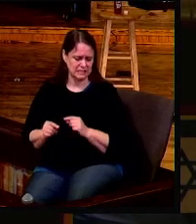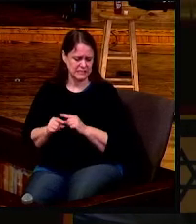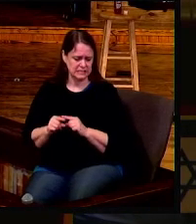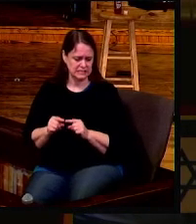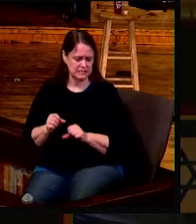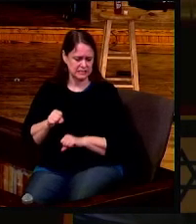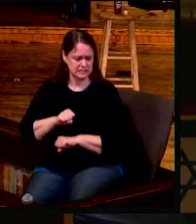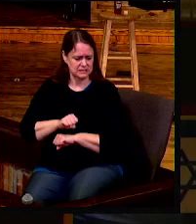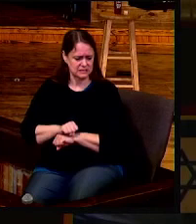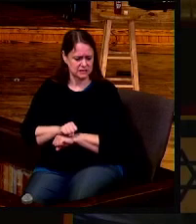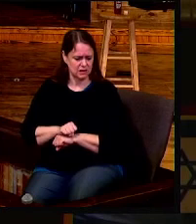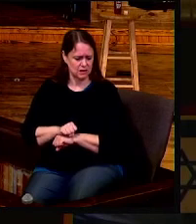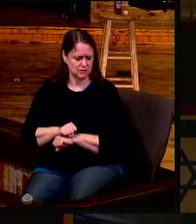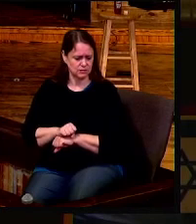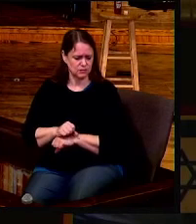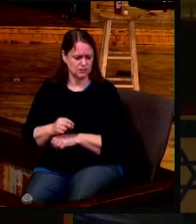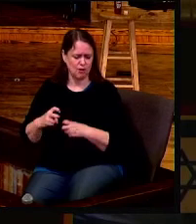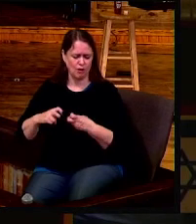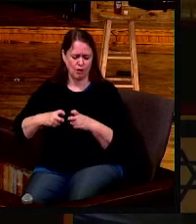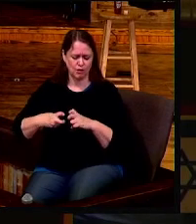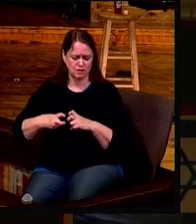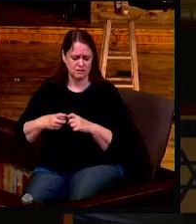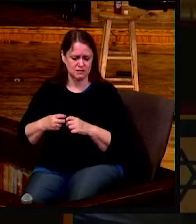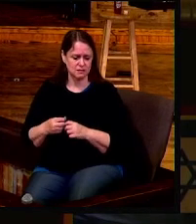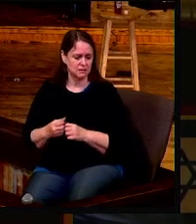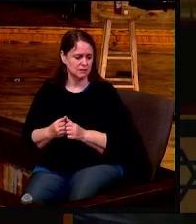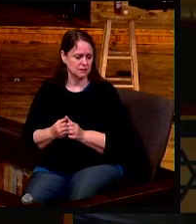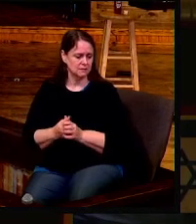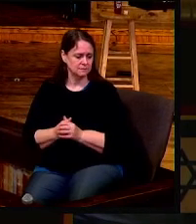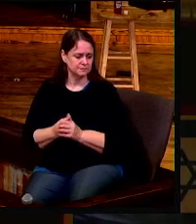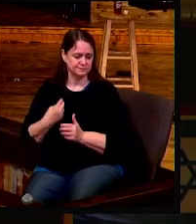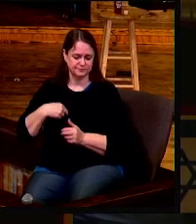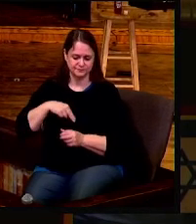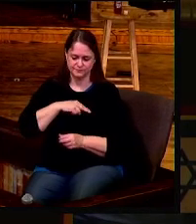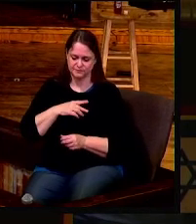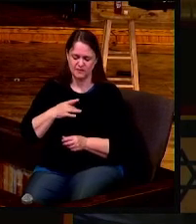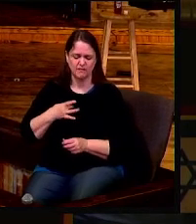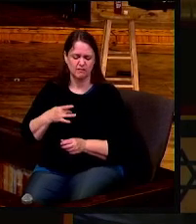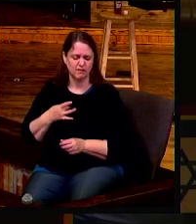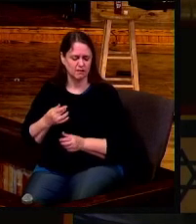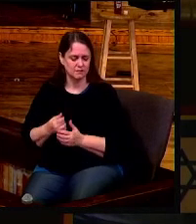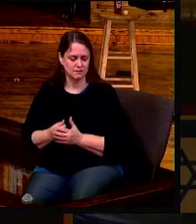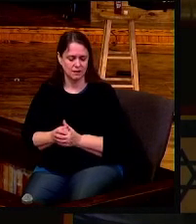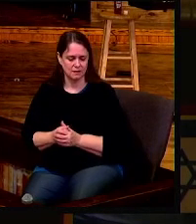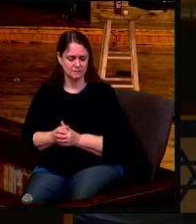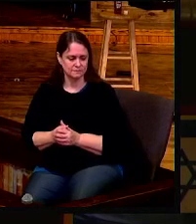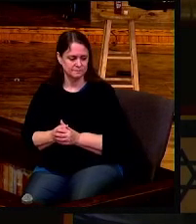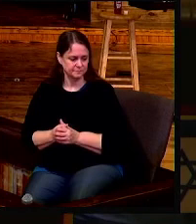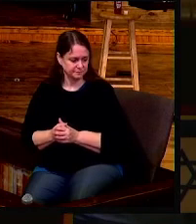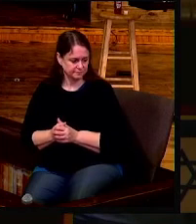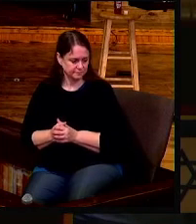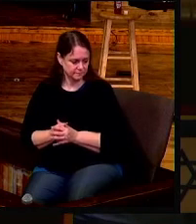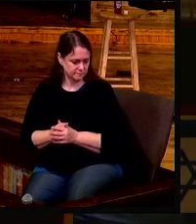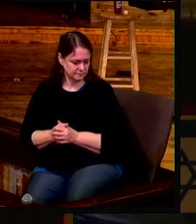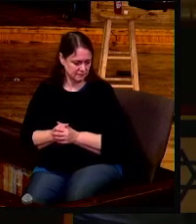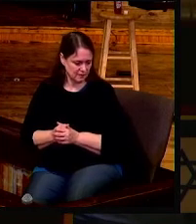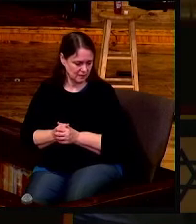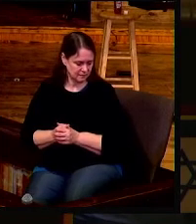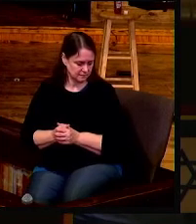harmless. Scripture tells us there's life and death in the power of the tongue and those that eat of its fruit.